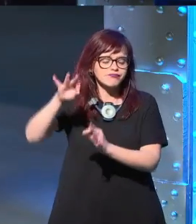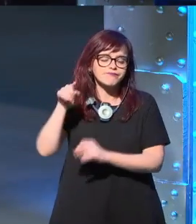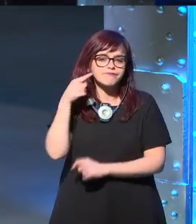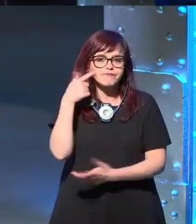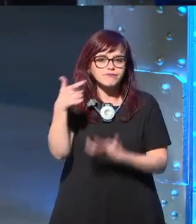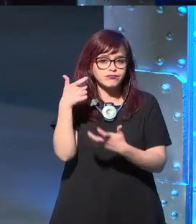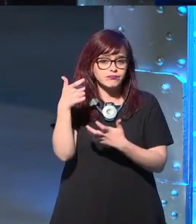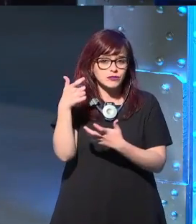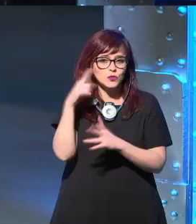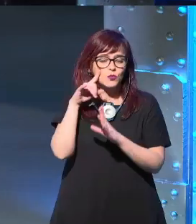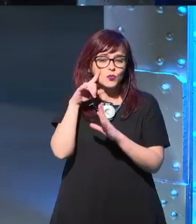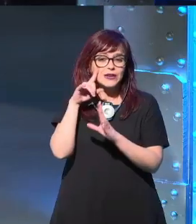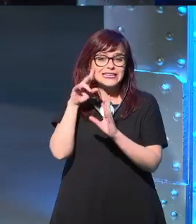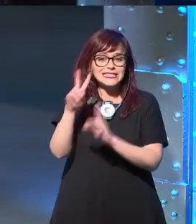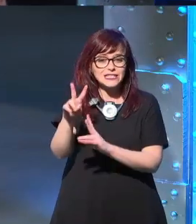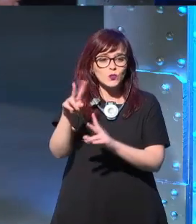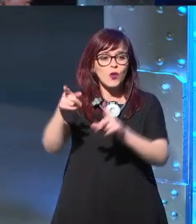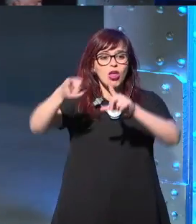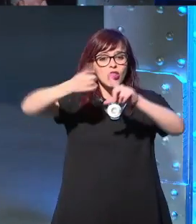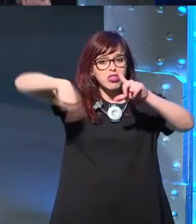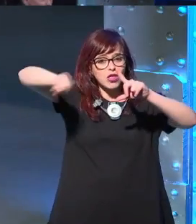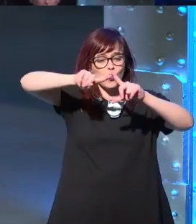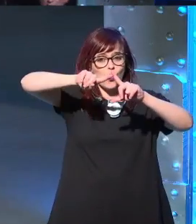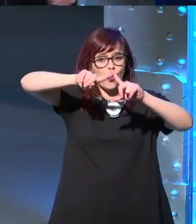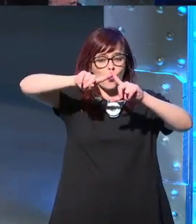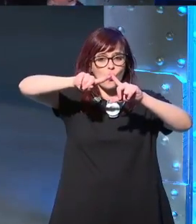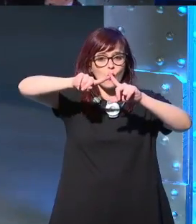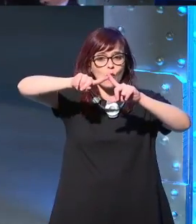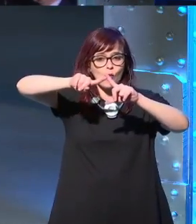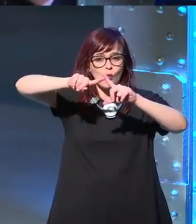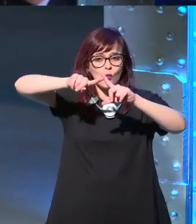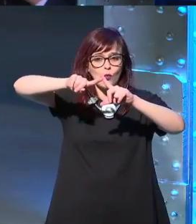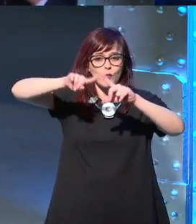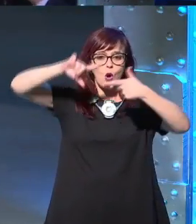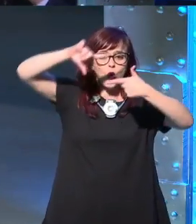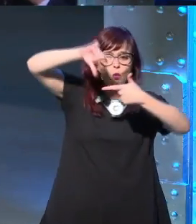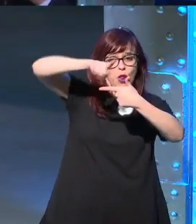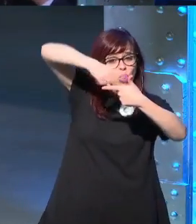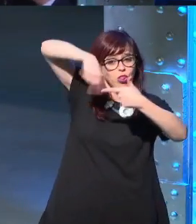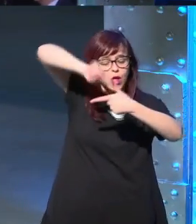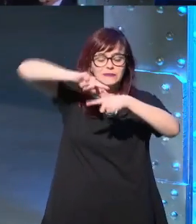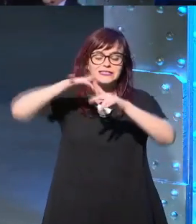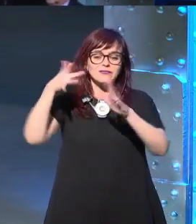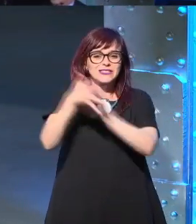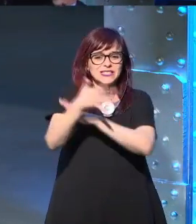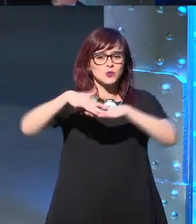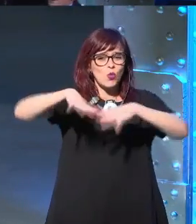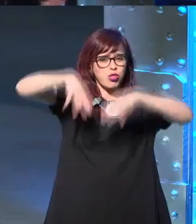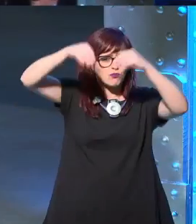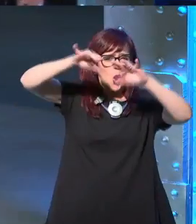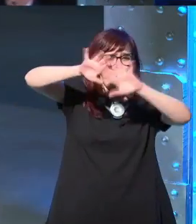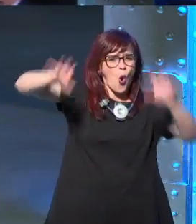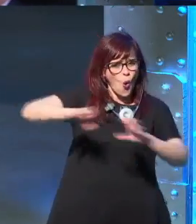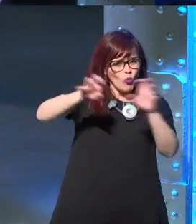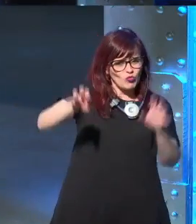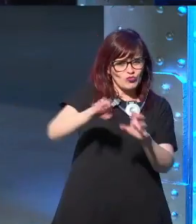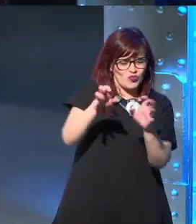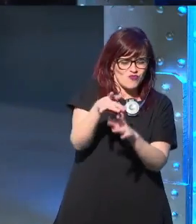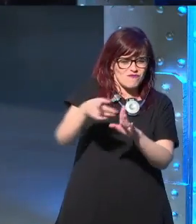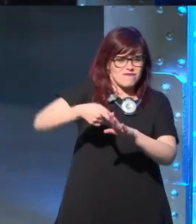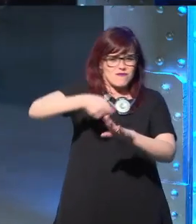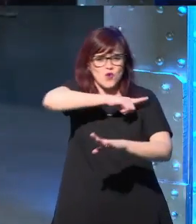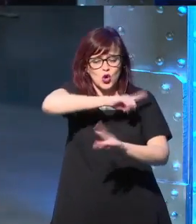in a square. It is not a Gothic monstrosity. And at the library near Pavia, there is a copy,